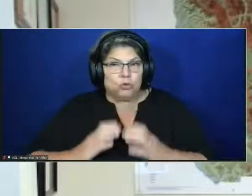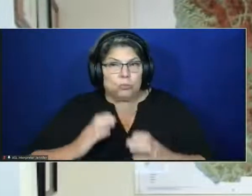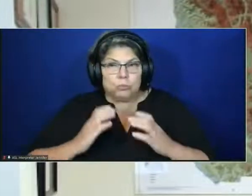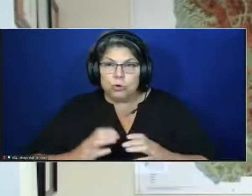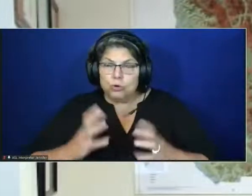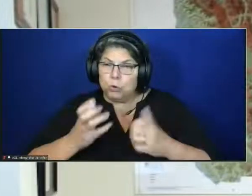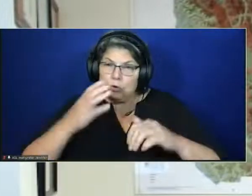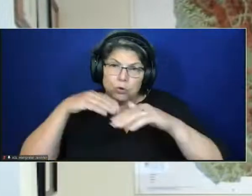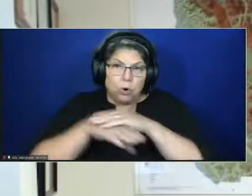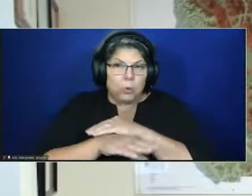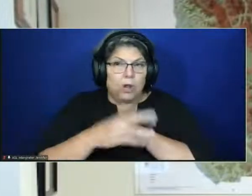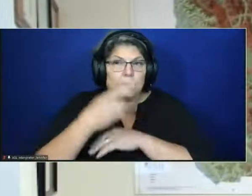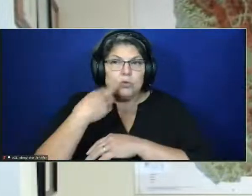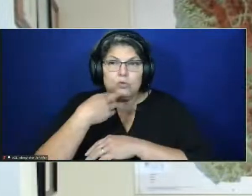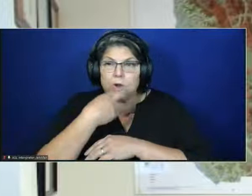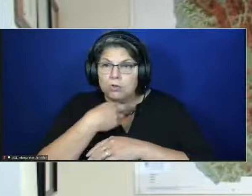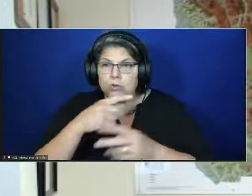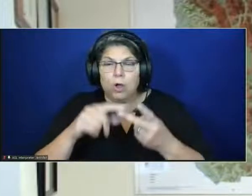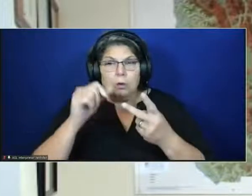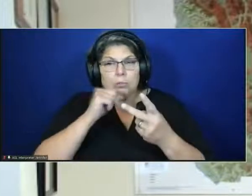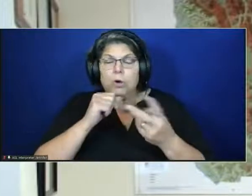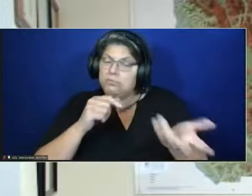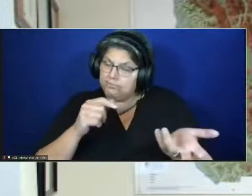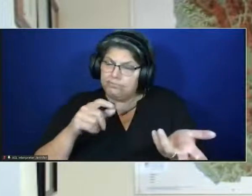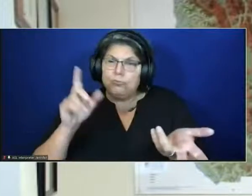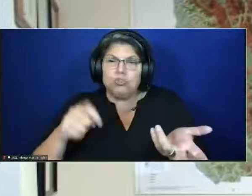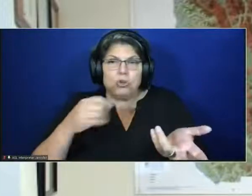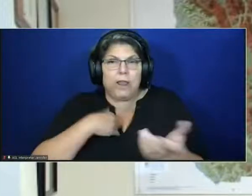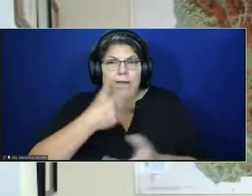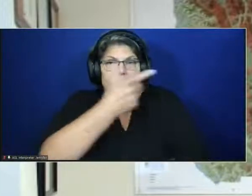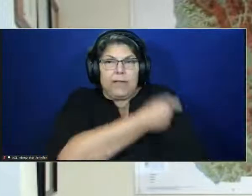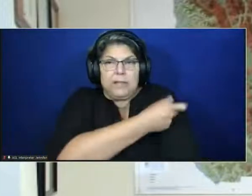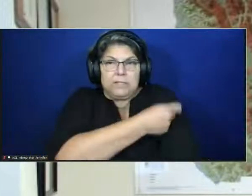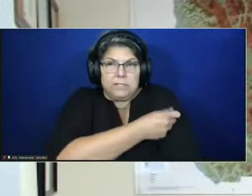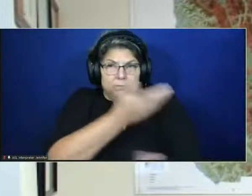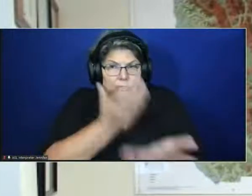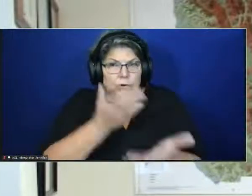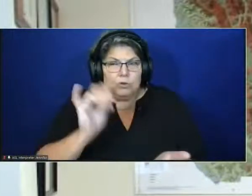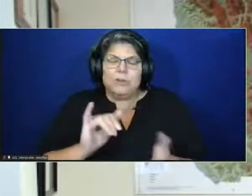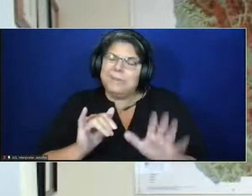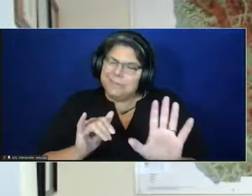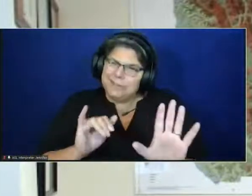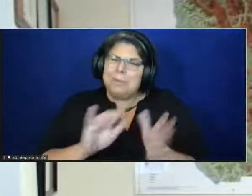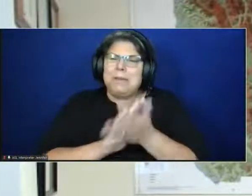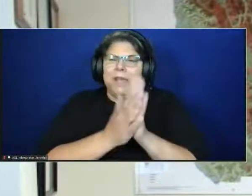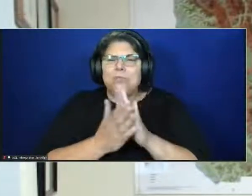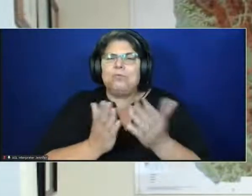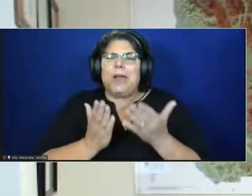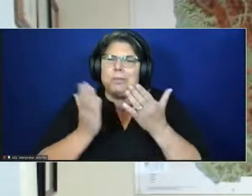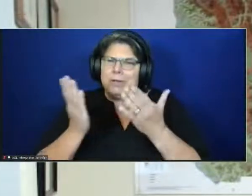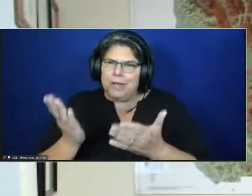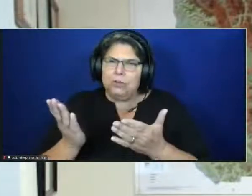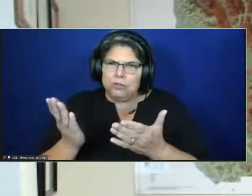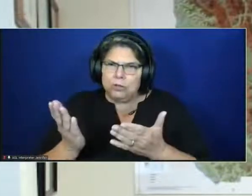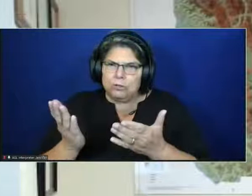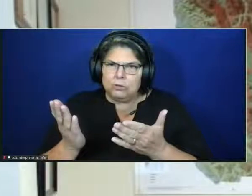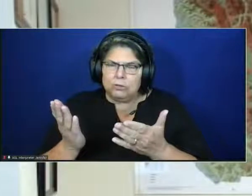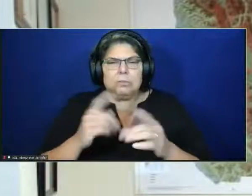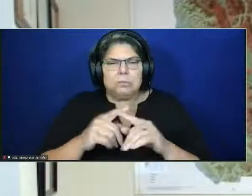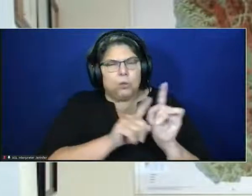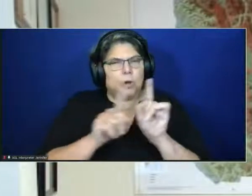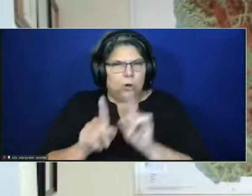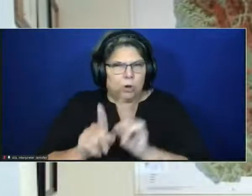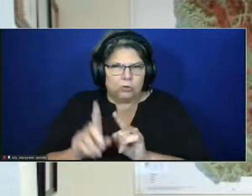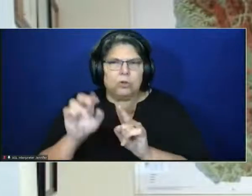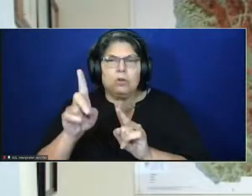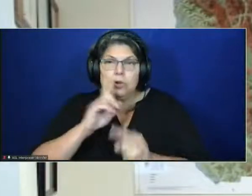eat inside should also be vaccinated. That was made into a recommendation, but we have also released